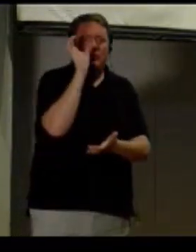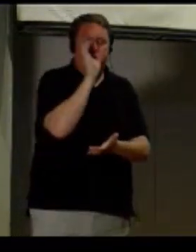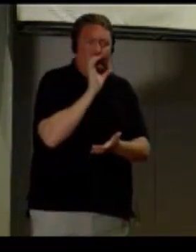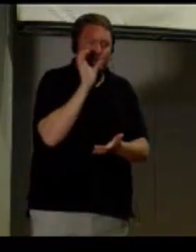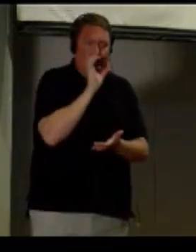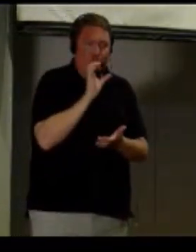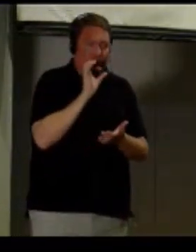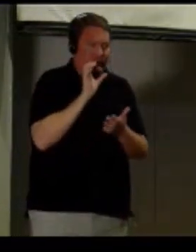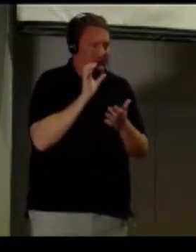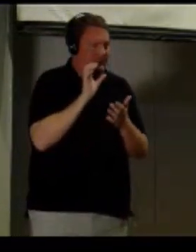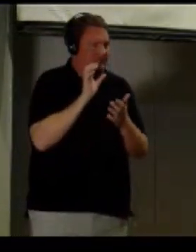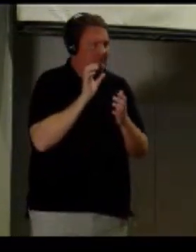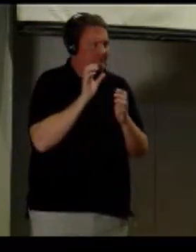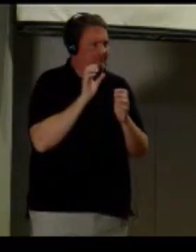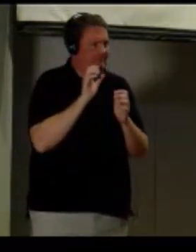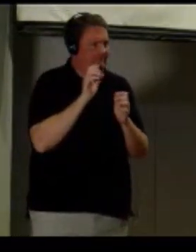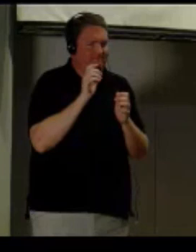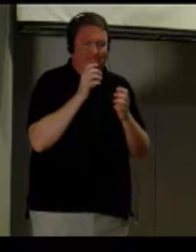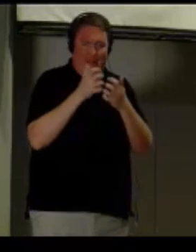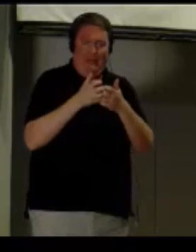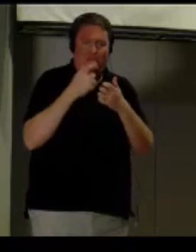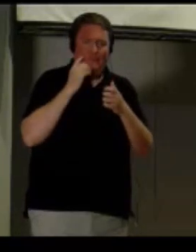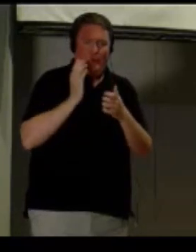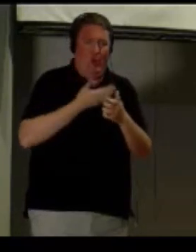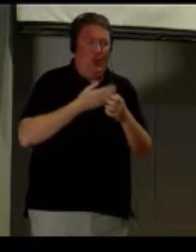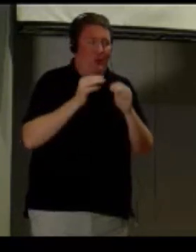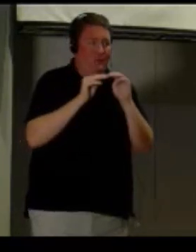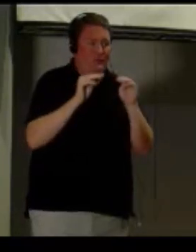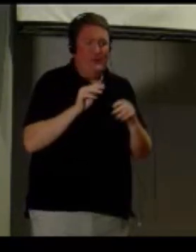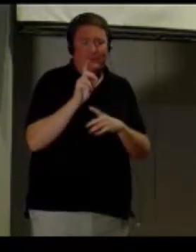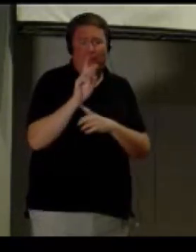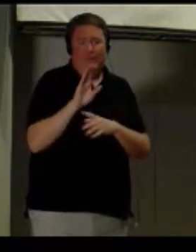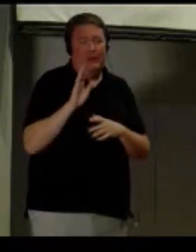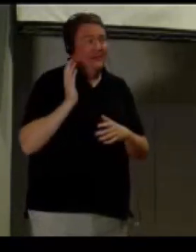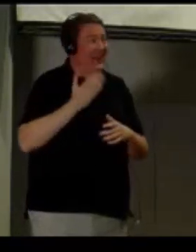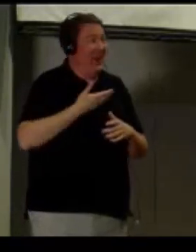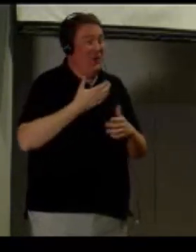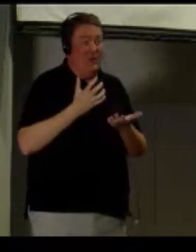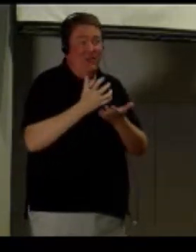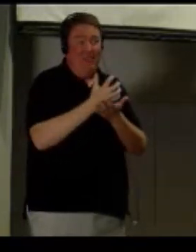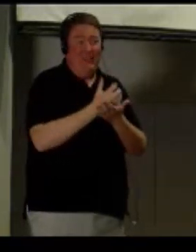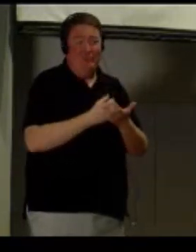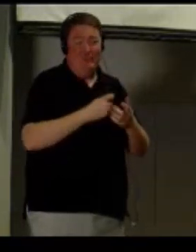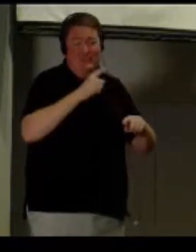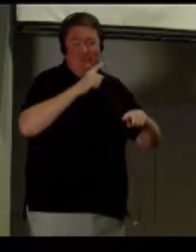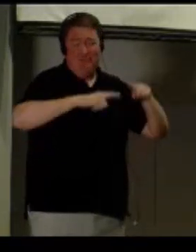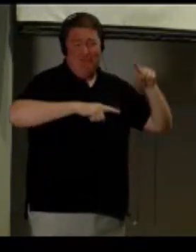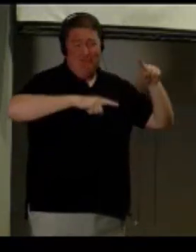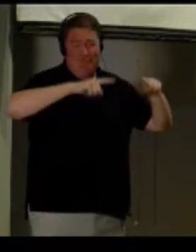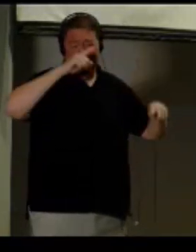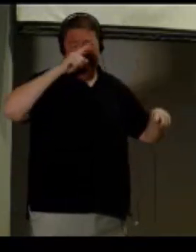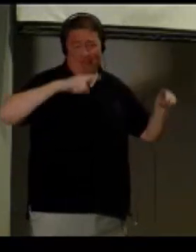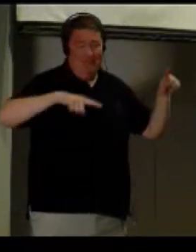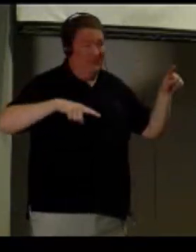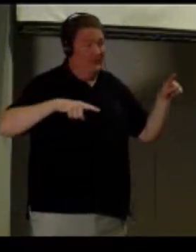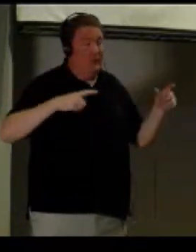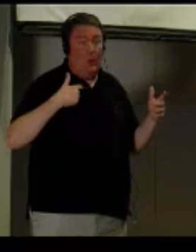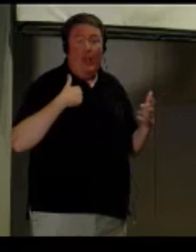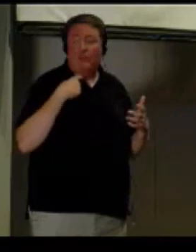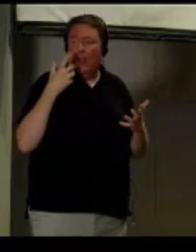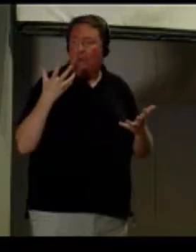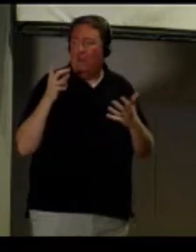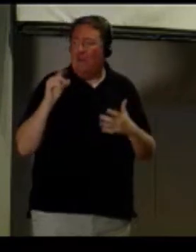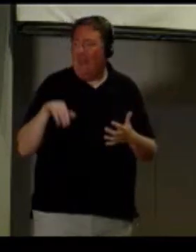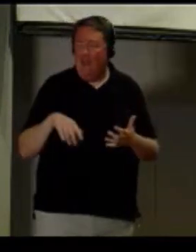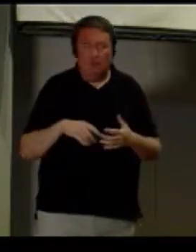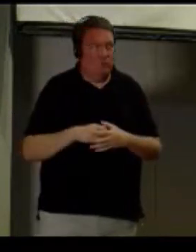my museum through our database. We have a very varied collection, and that it was going to be a lot more challenging, and that we would